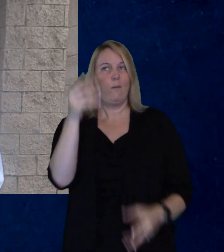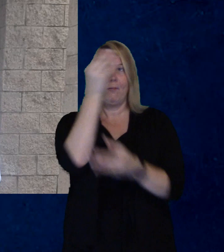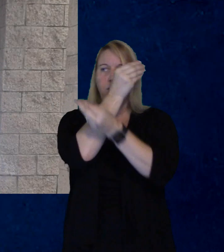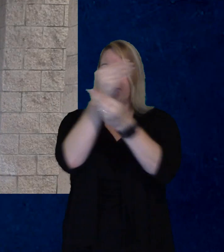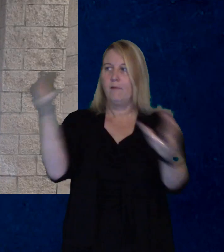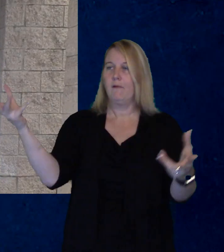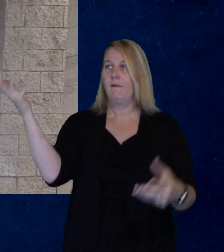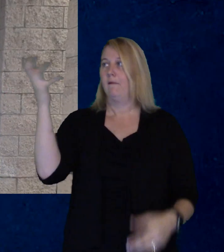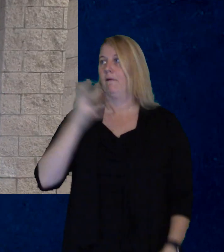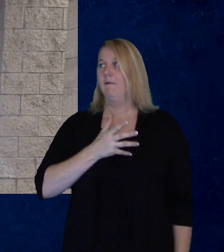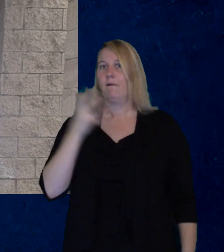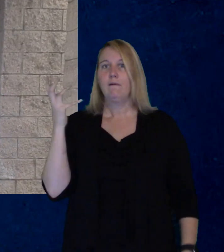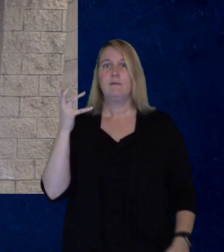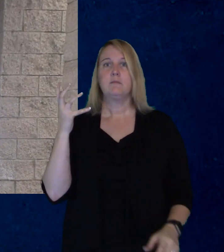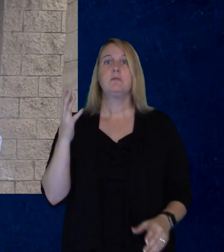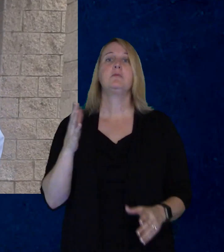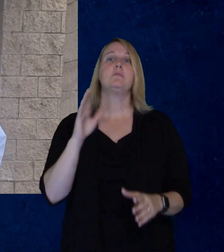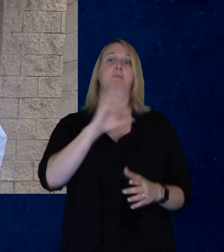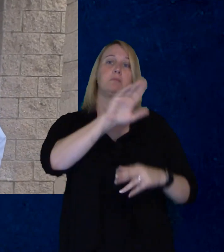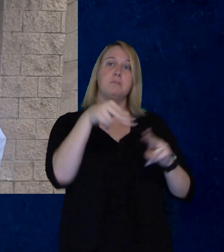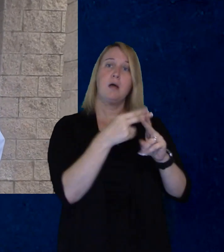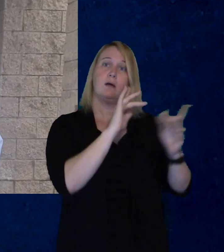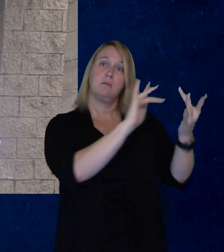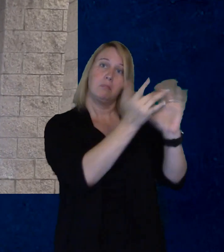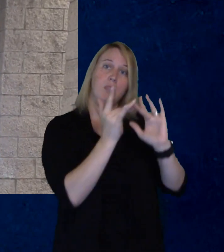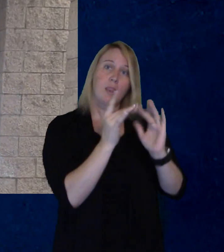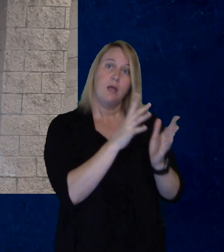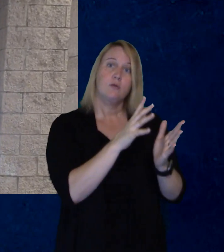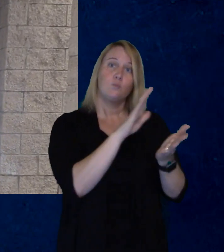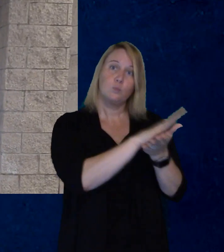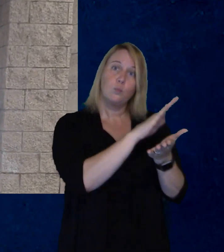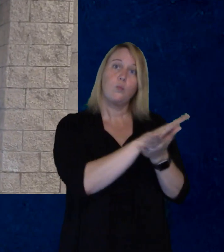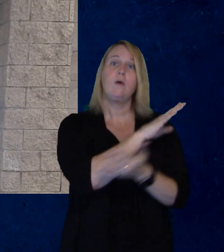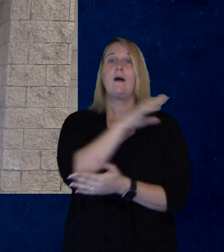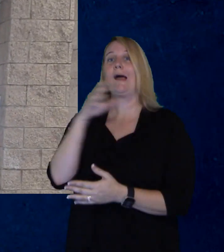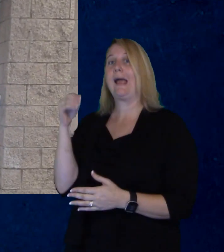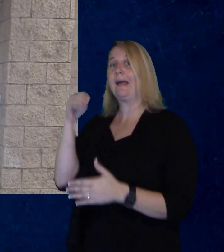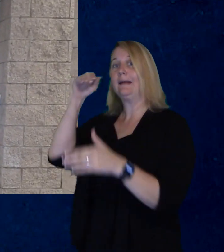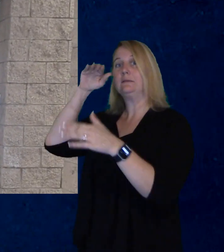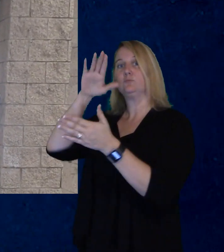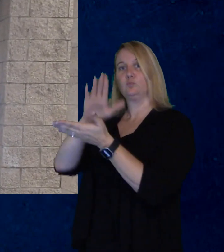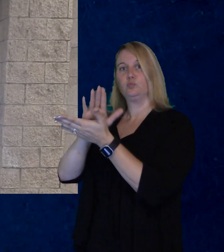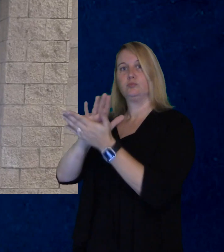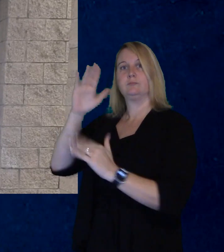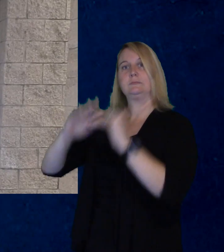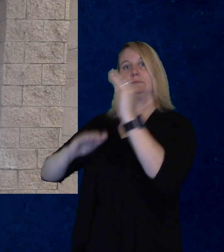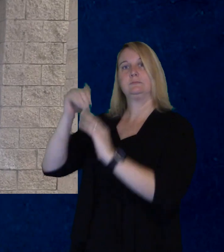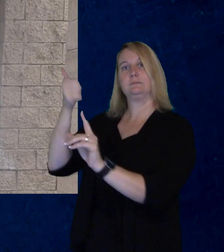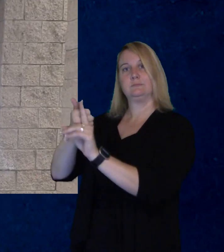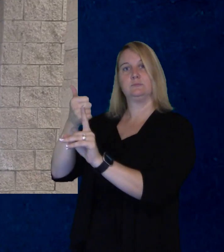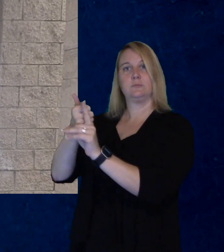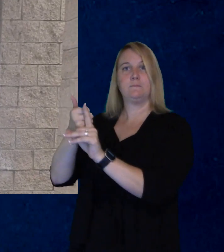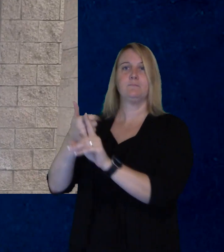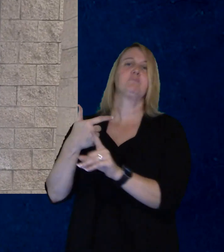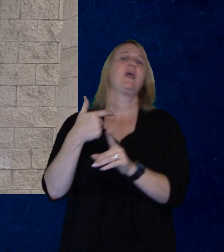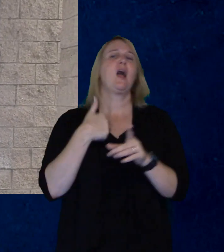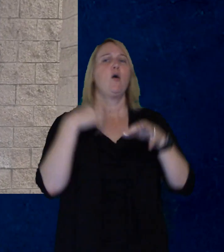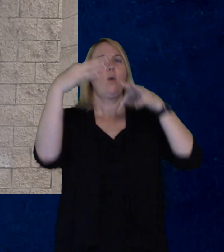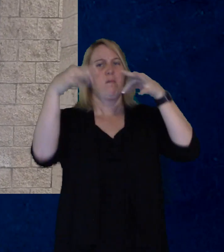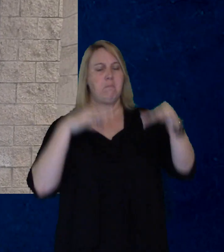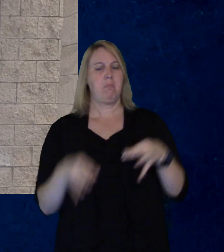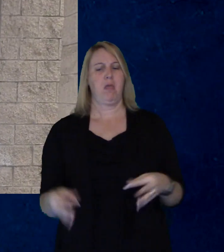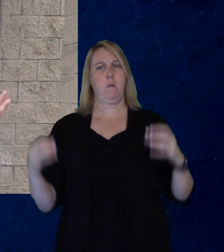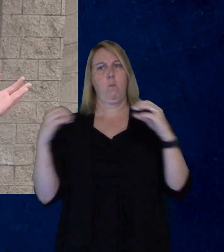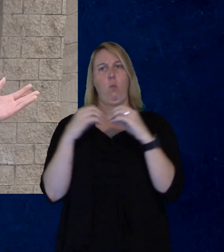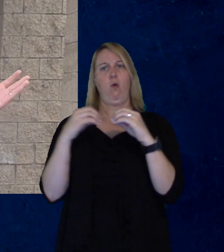virtual option and some information about how we'll do things in school. I want to give you a little bit more information